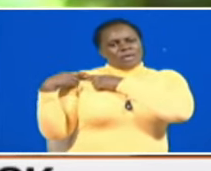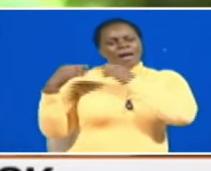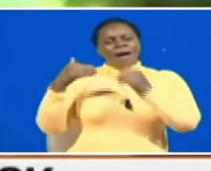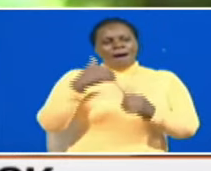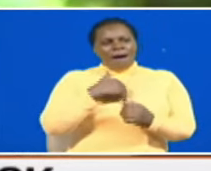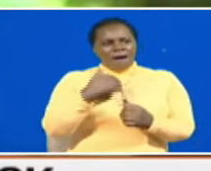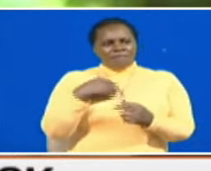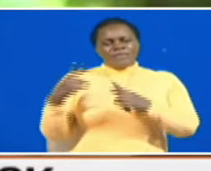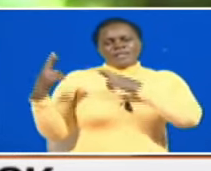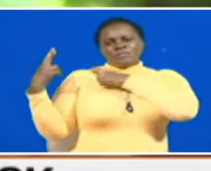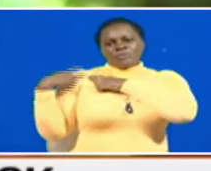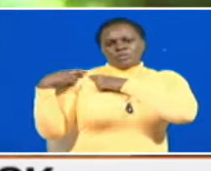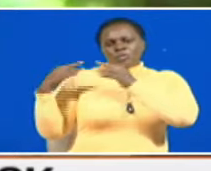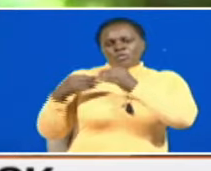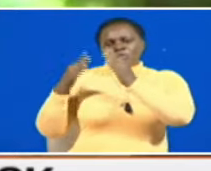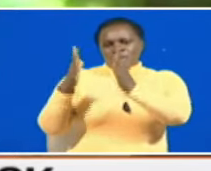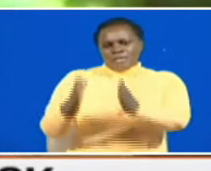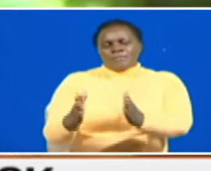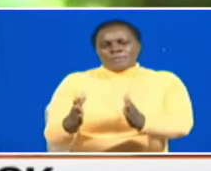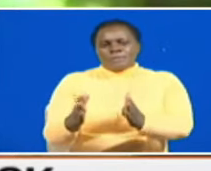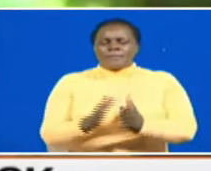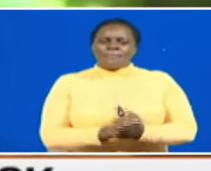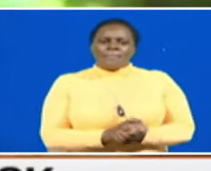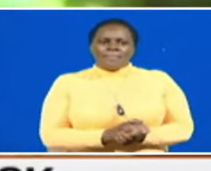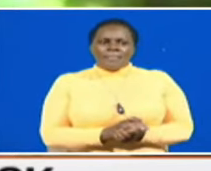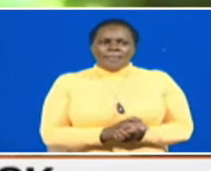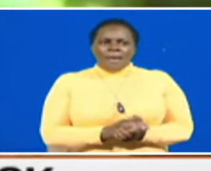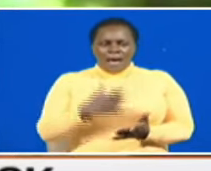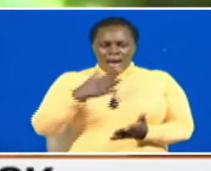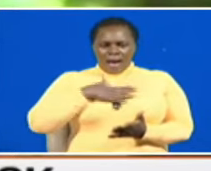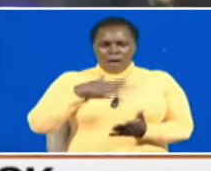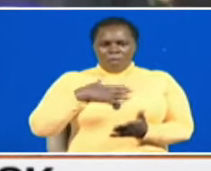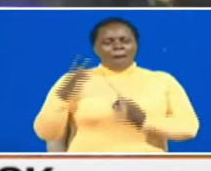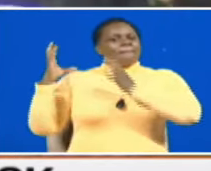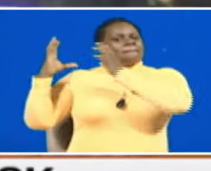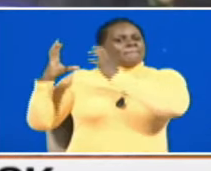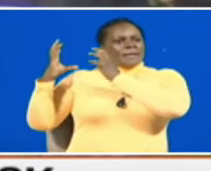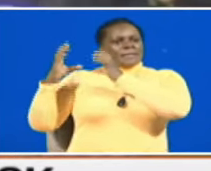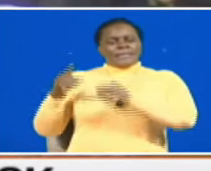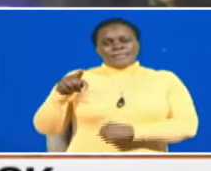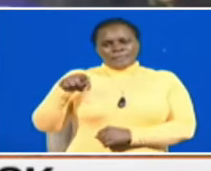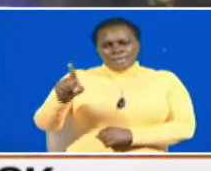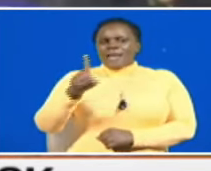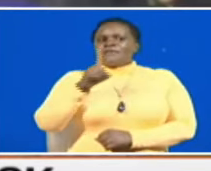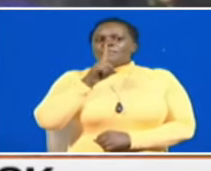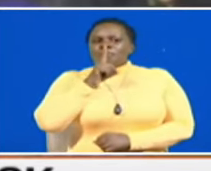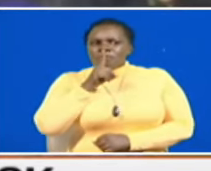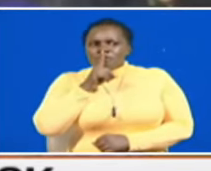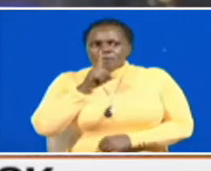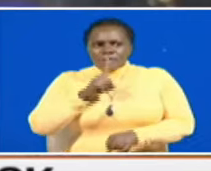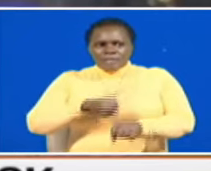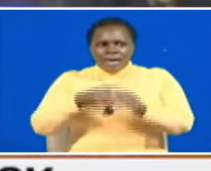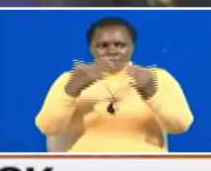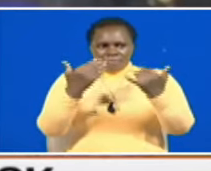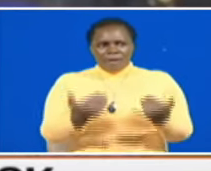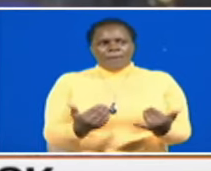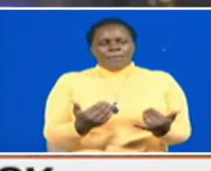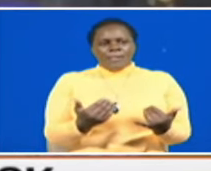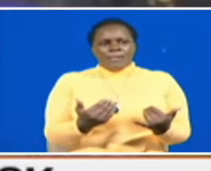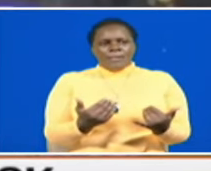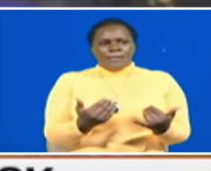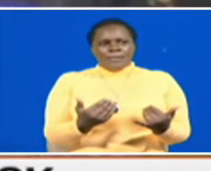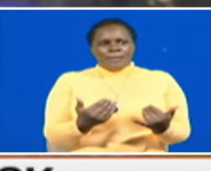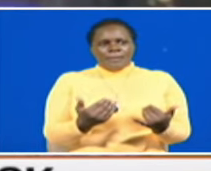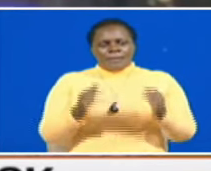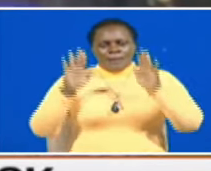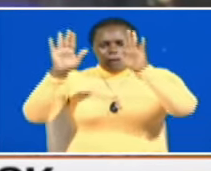the yoke of leadership, the yoke of responsibility resting on our shoulders. Him being quiet during this period that is